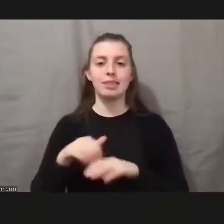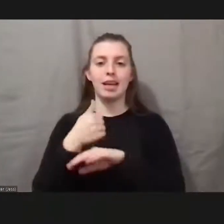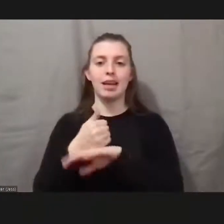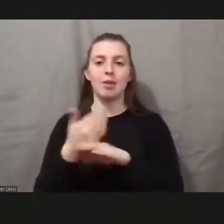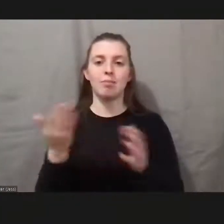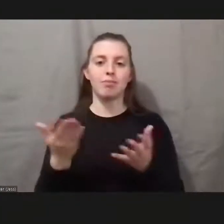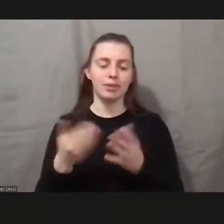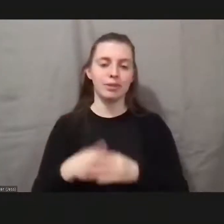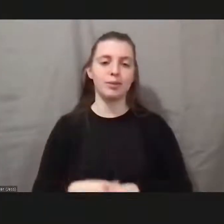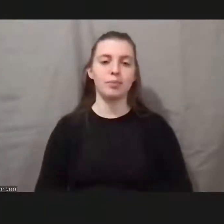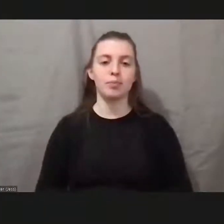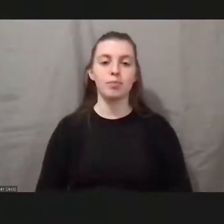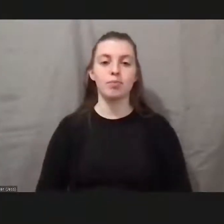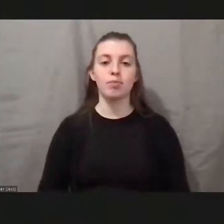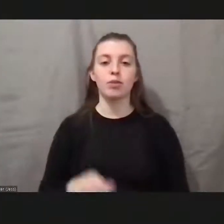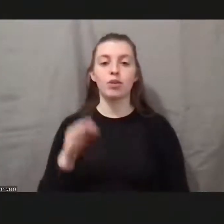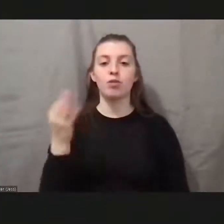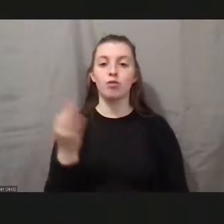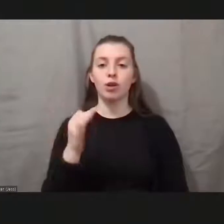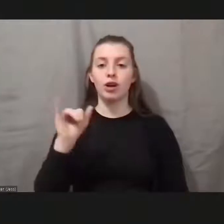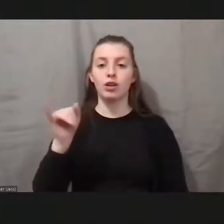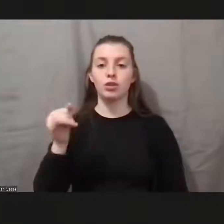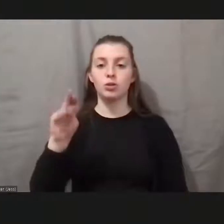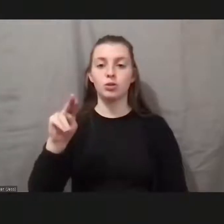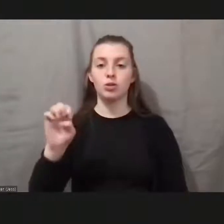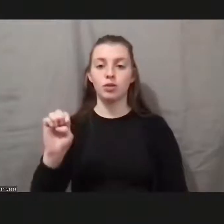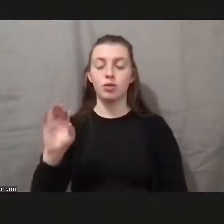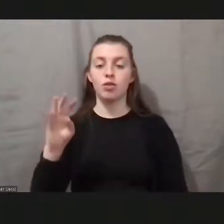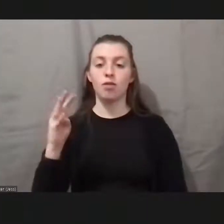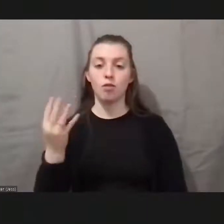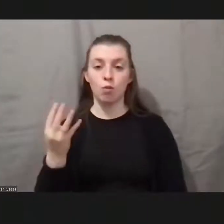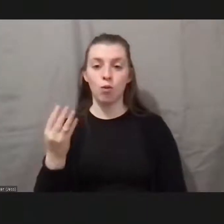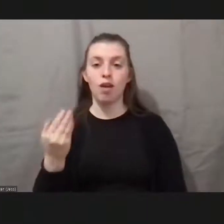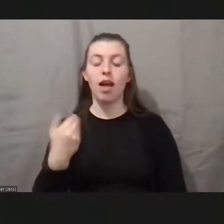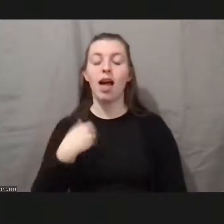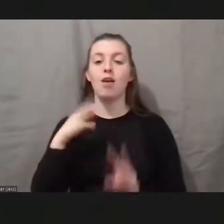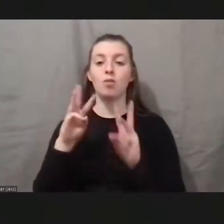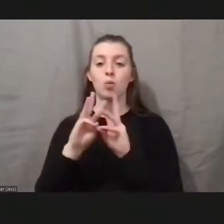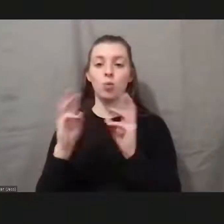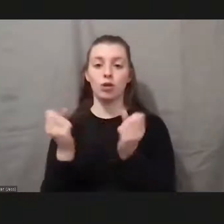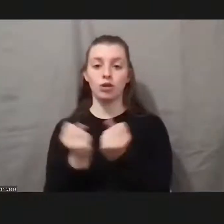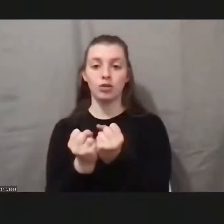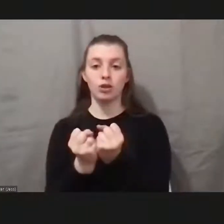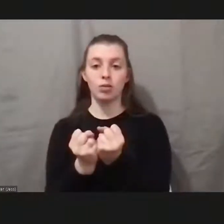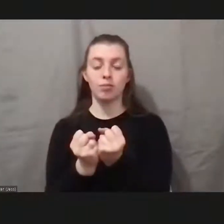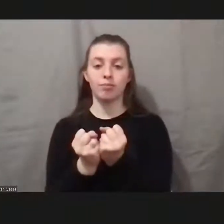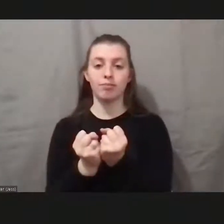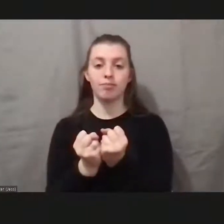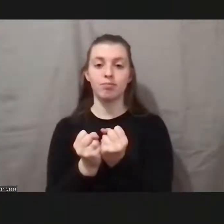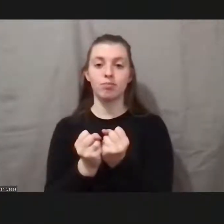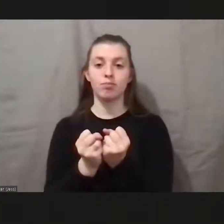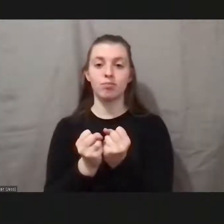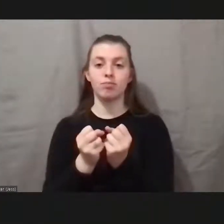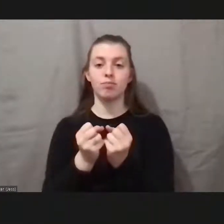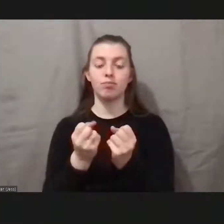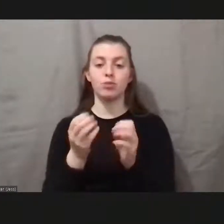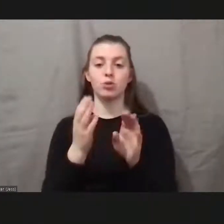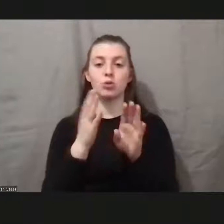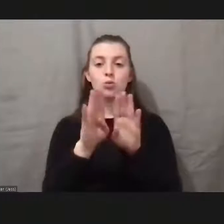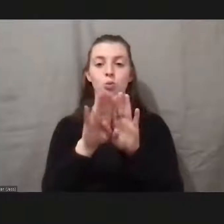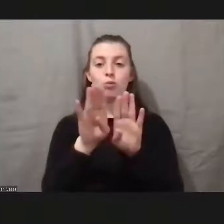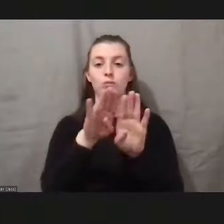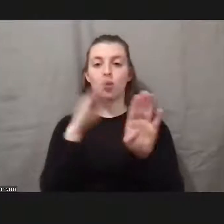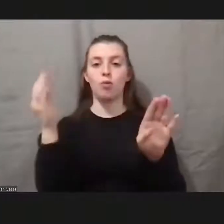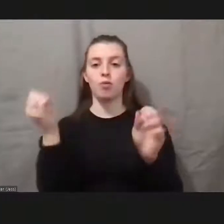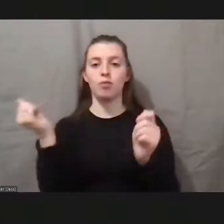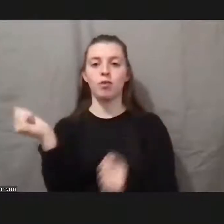a.m., we will be providing a workshop very similar to this platform called Opening Doors for Everyone. Thank you